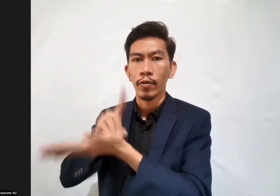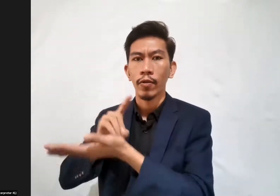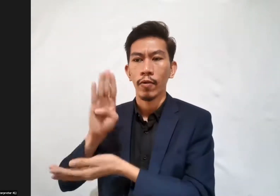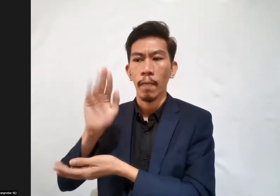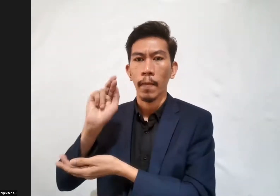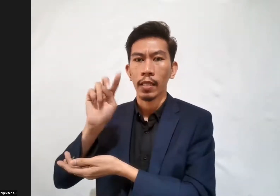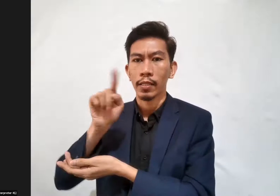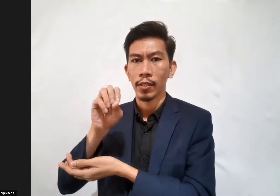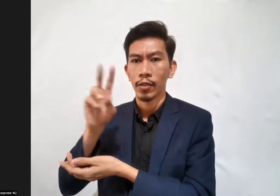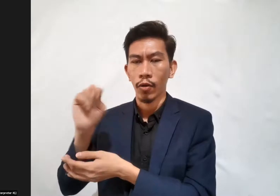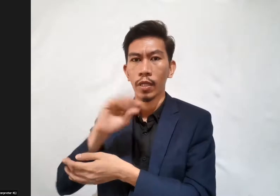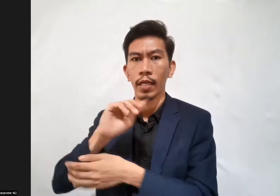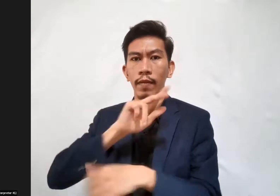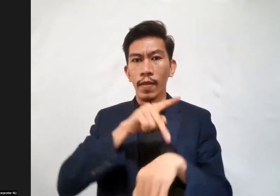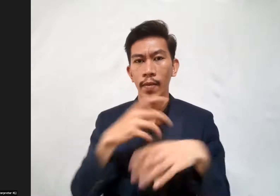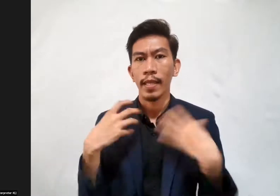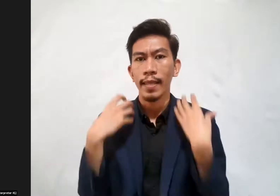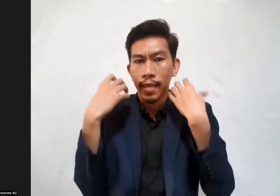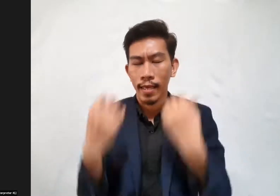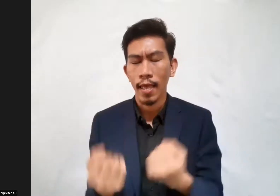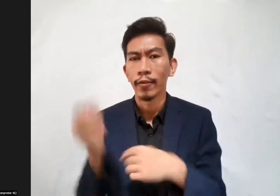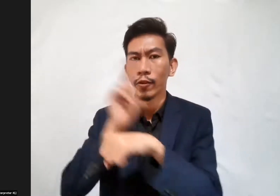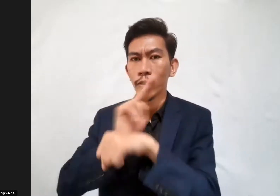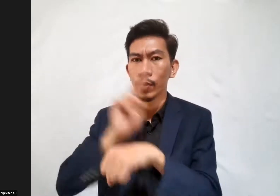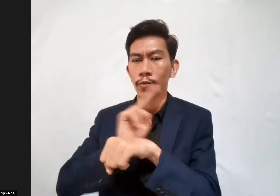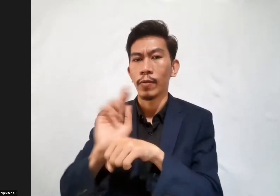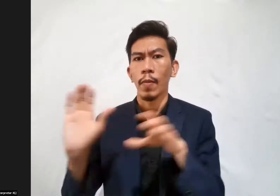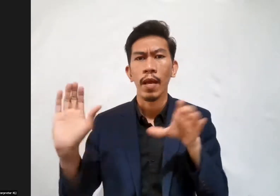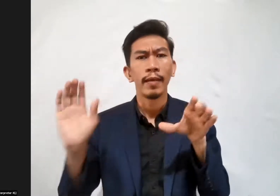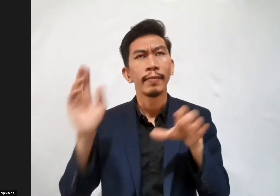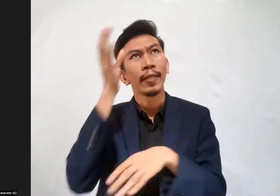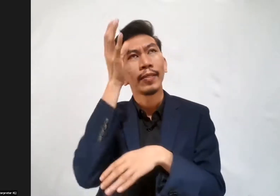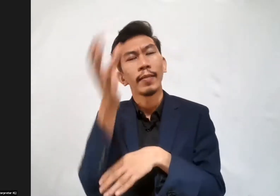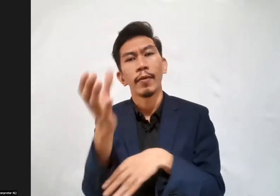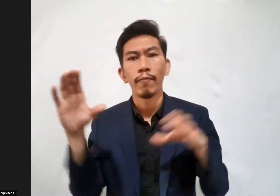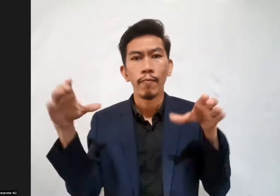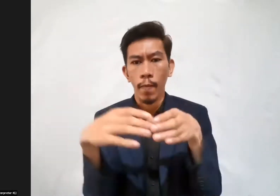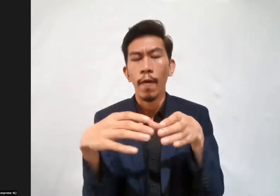PhilHealth about using the concept of pooling funds and